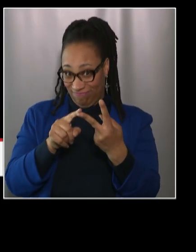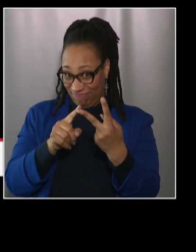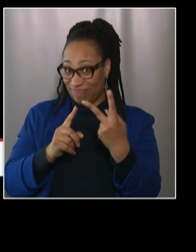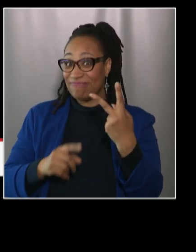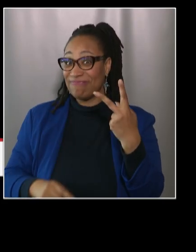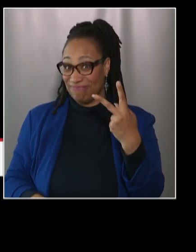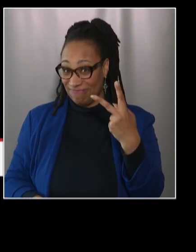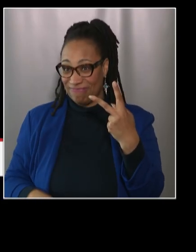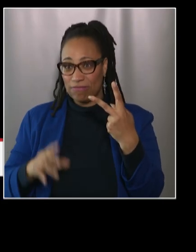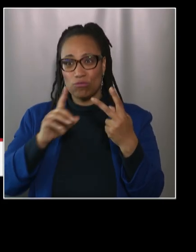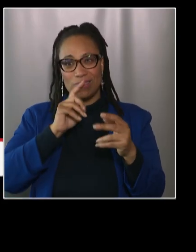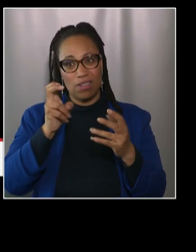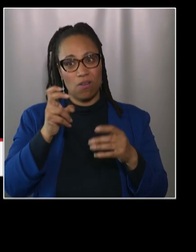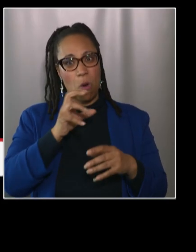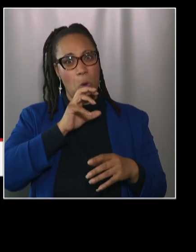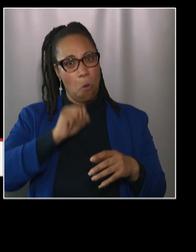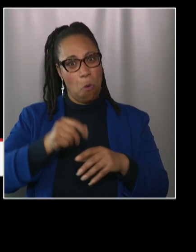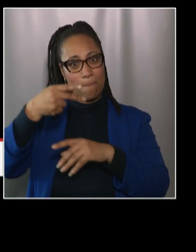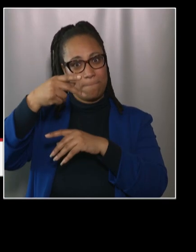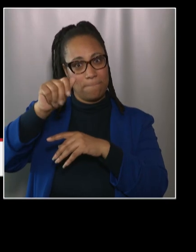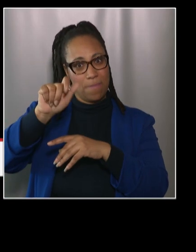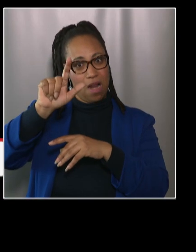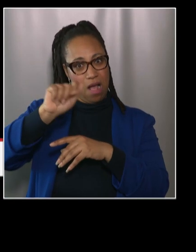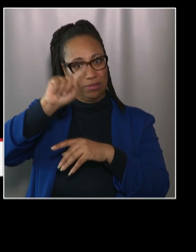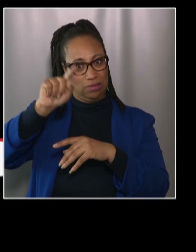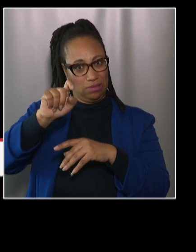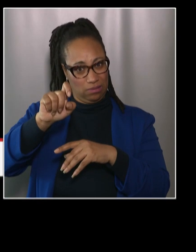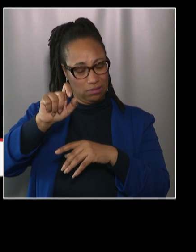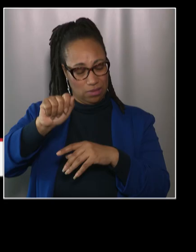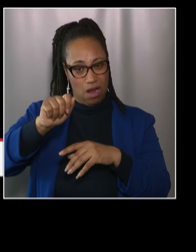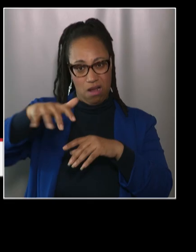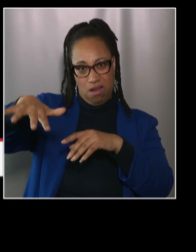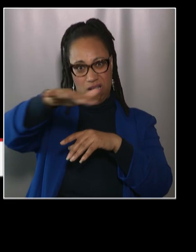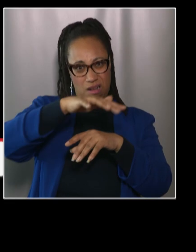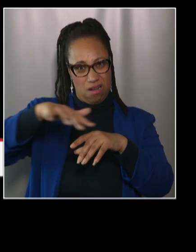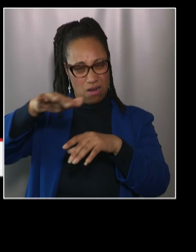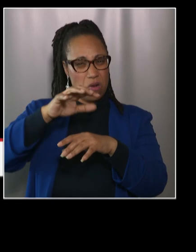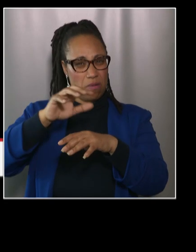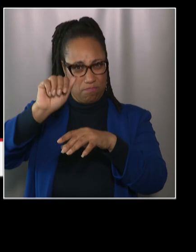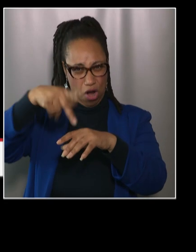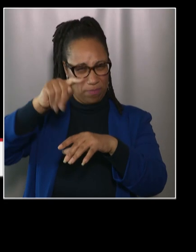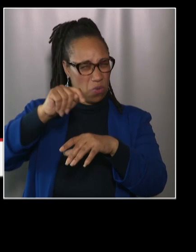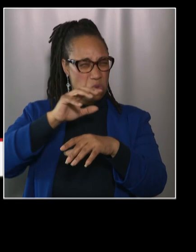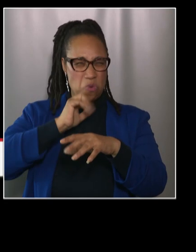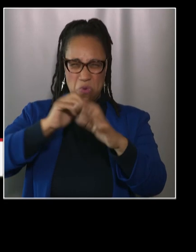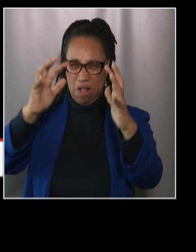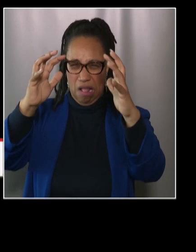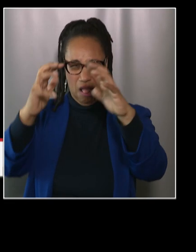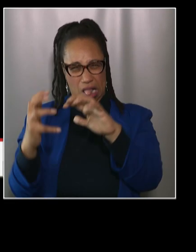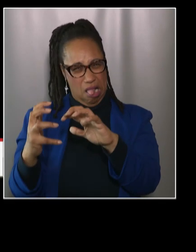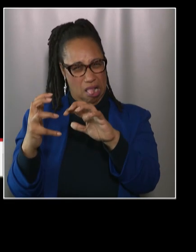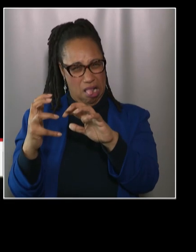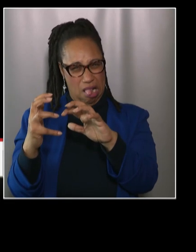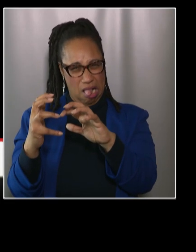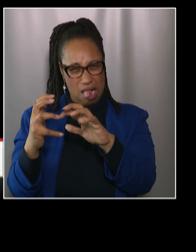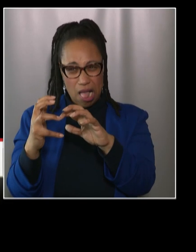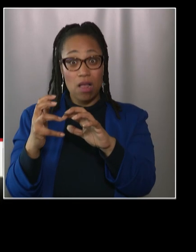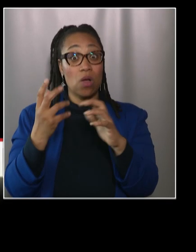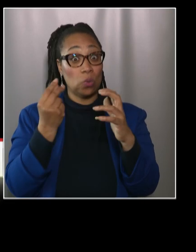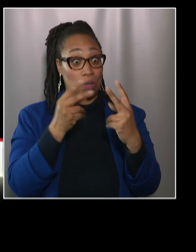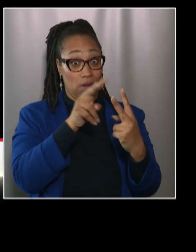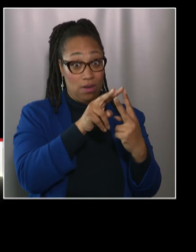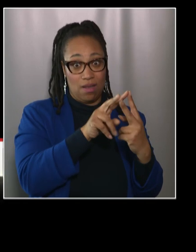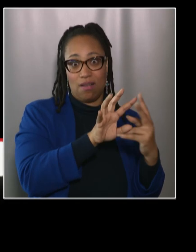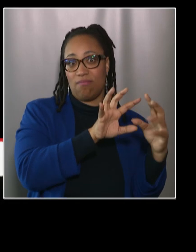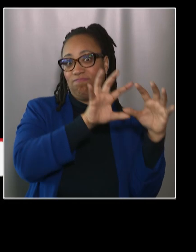Faircliff Plaza East apartment complex, quadrupling the number of housing units on site. The Faircliff